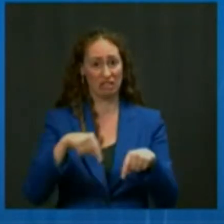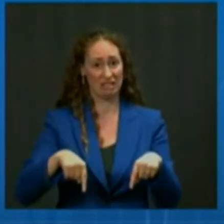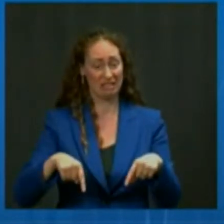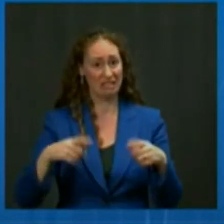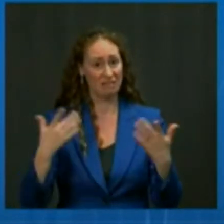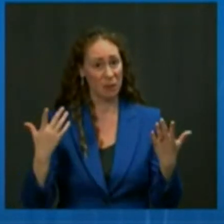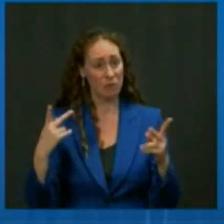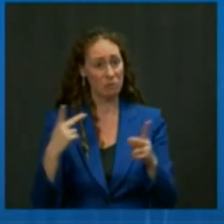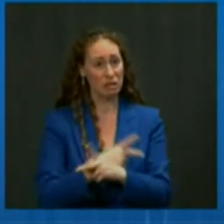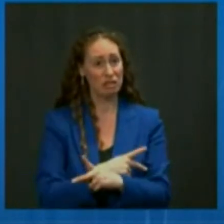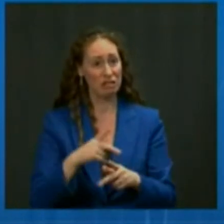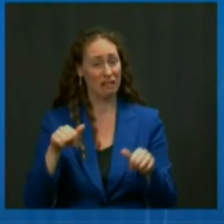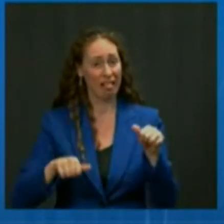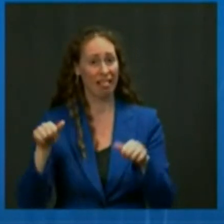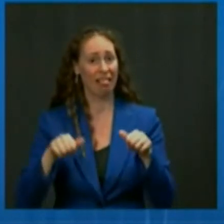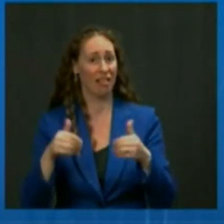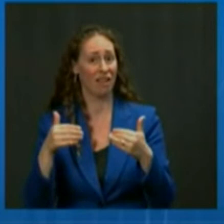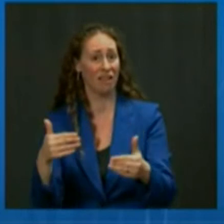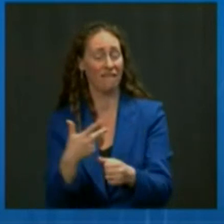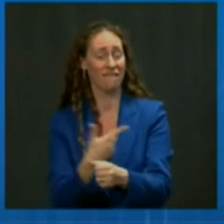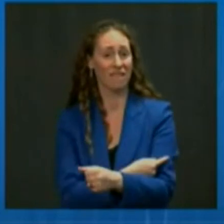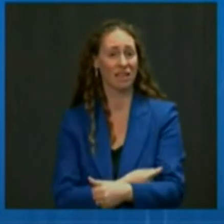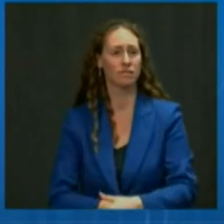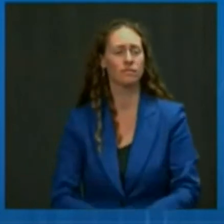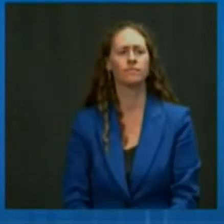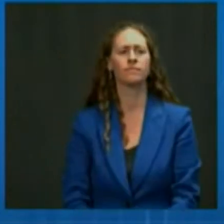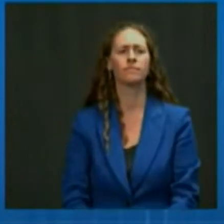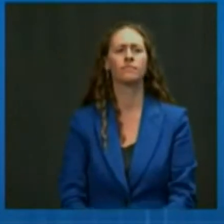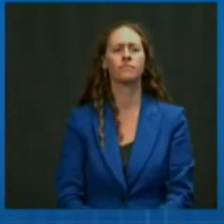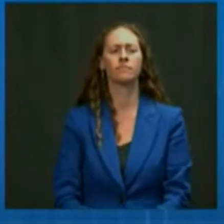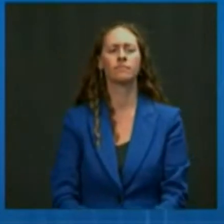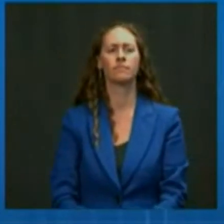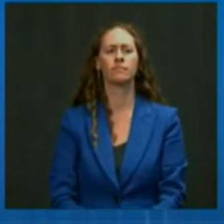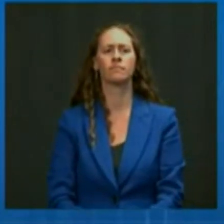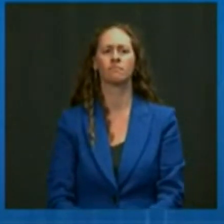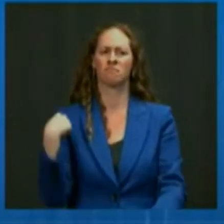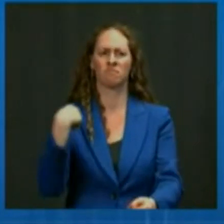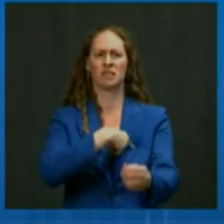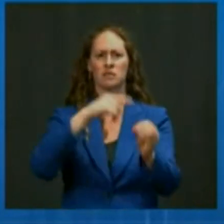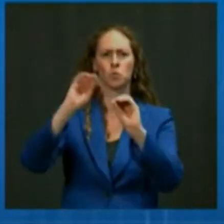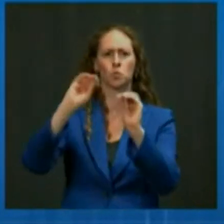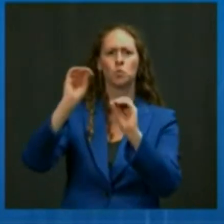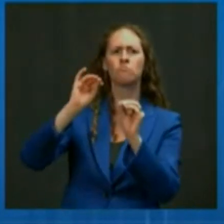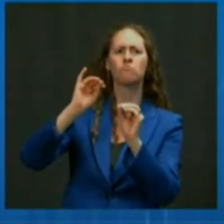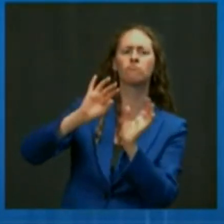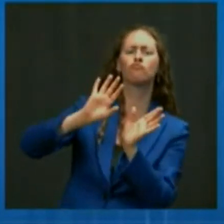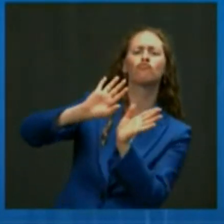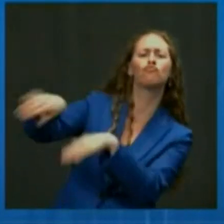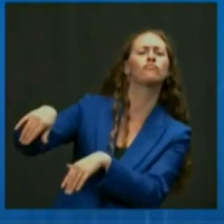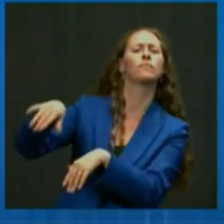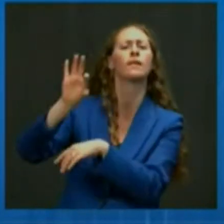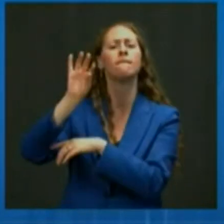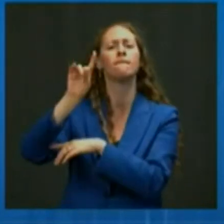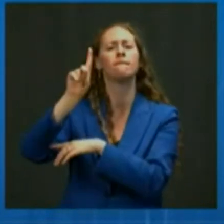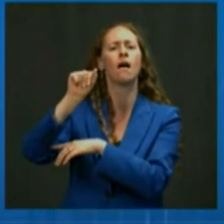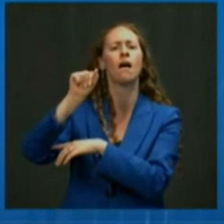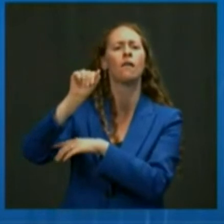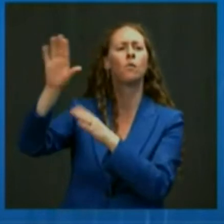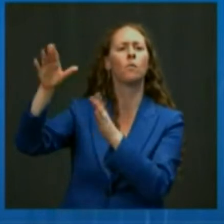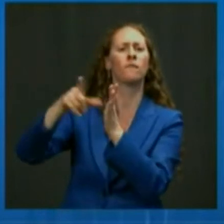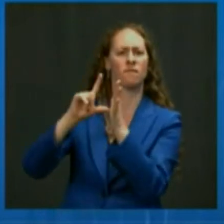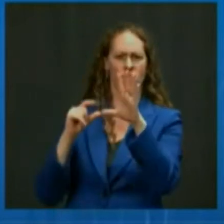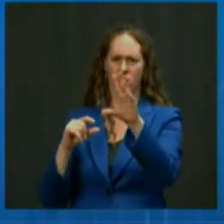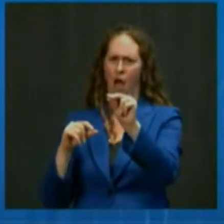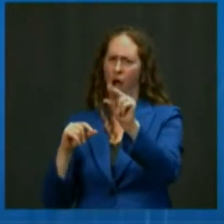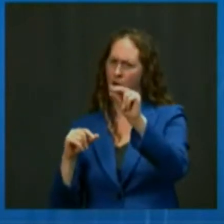you asked that question. And I want to be very clear, we are not skipping the very important FDA and ACIP process